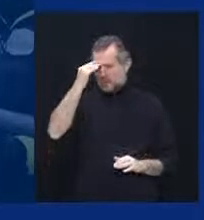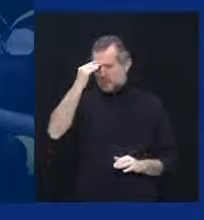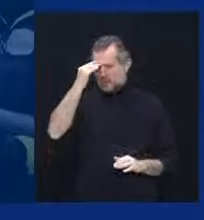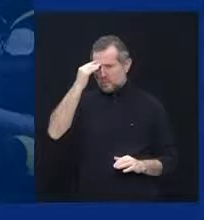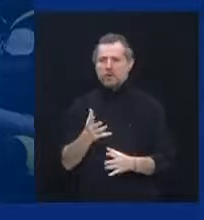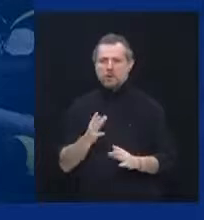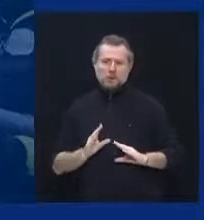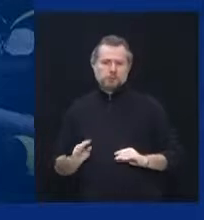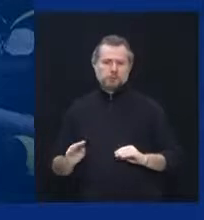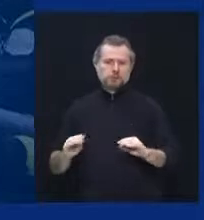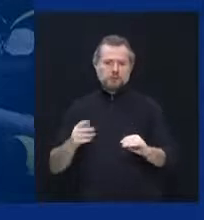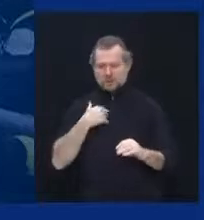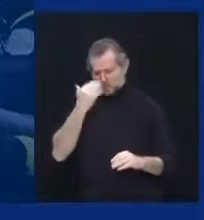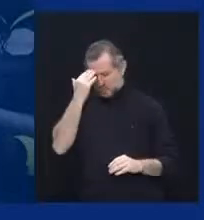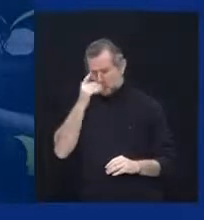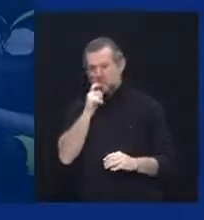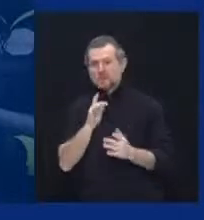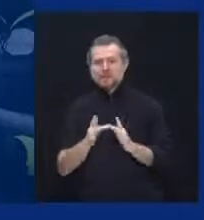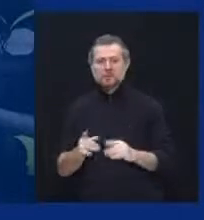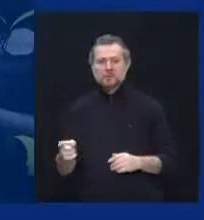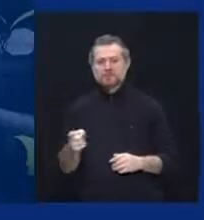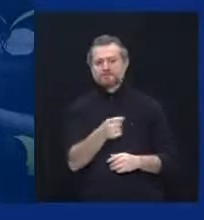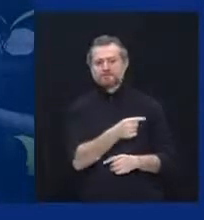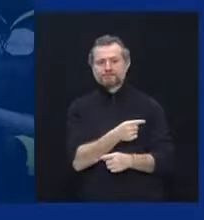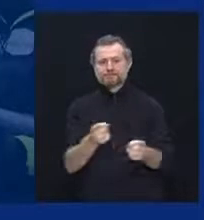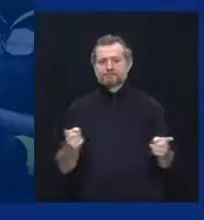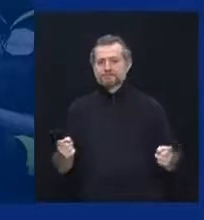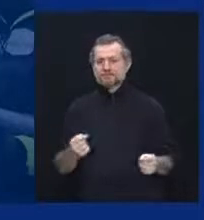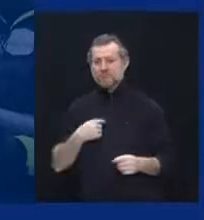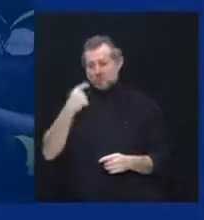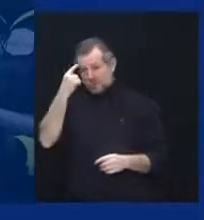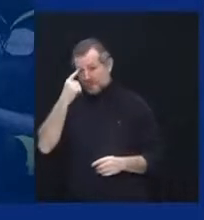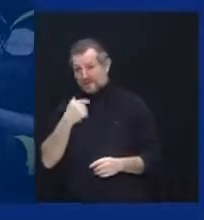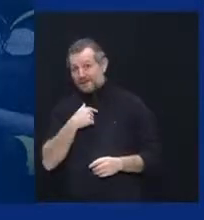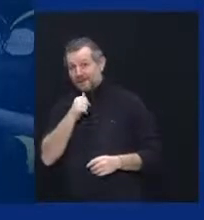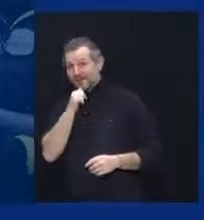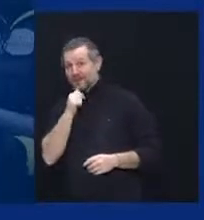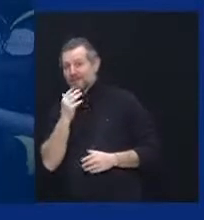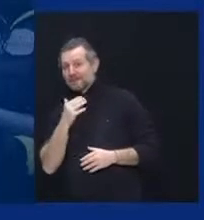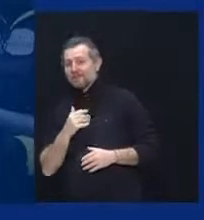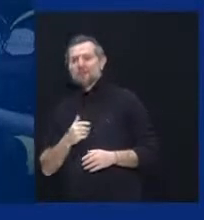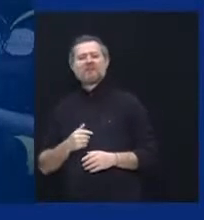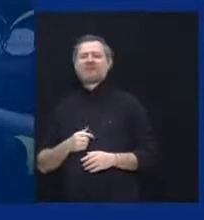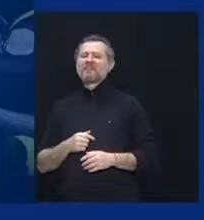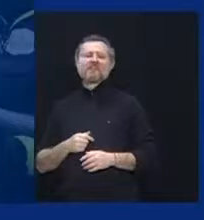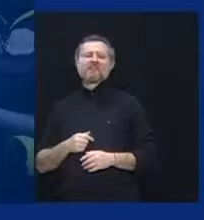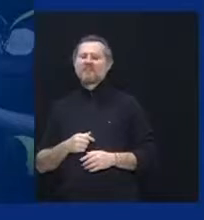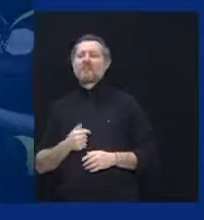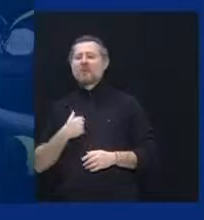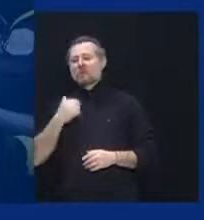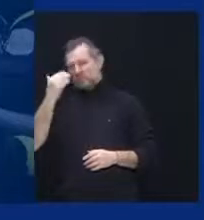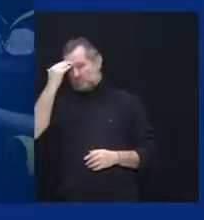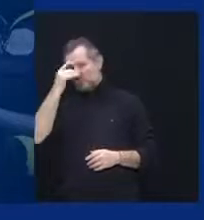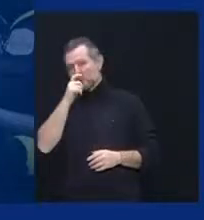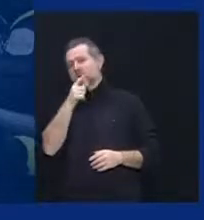the internet. You can think, I'm anonymous, capital watch. You're not anonymous. People know who